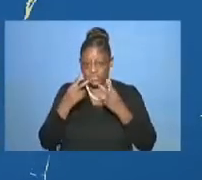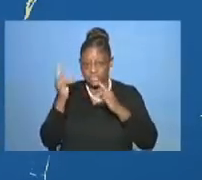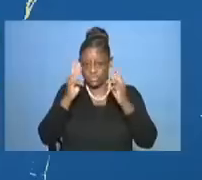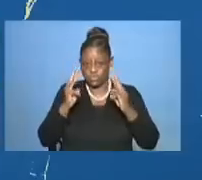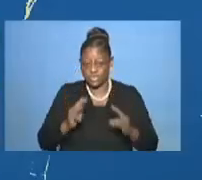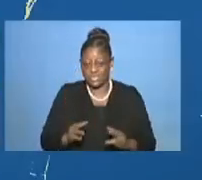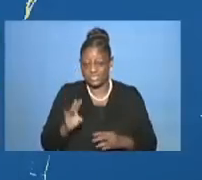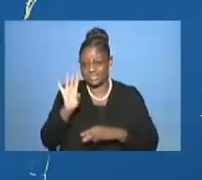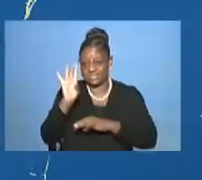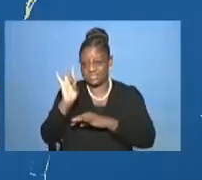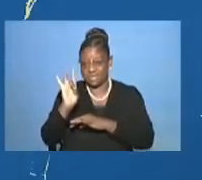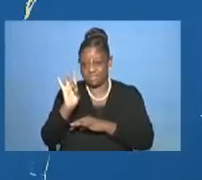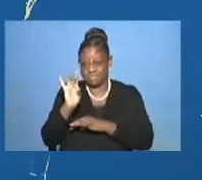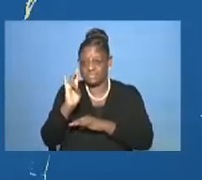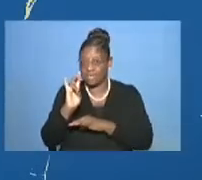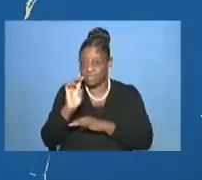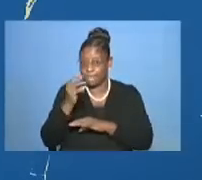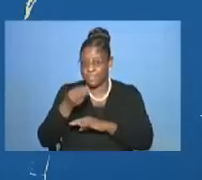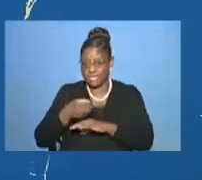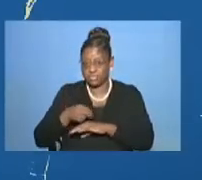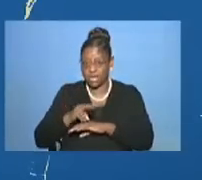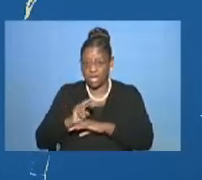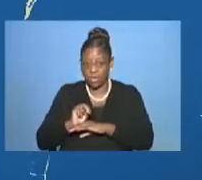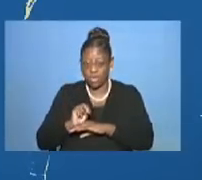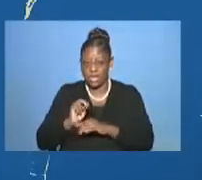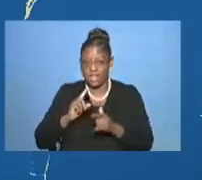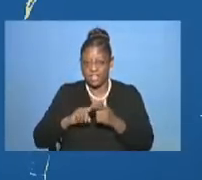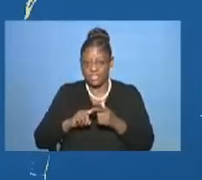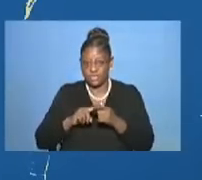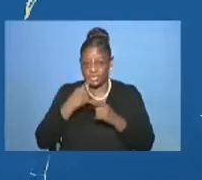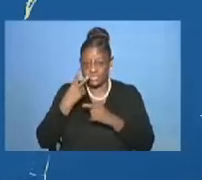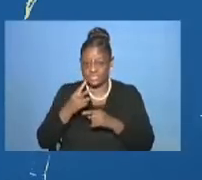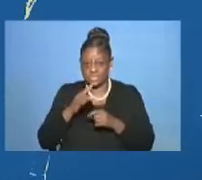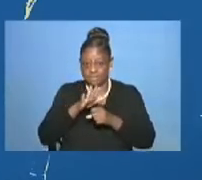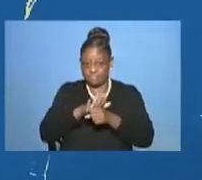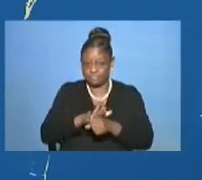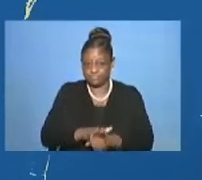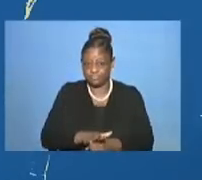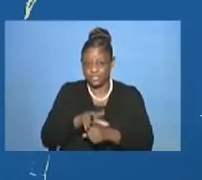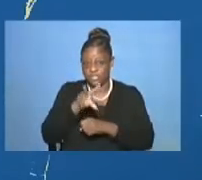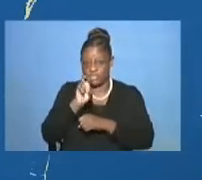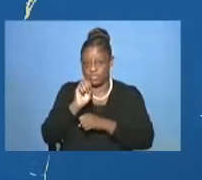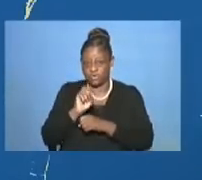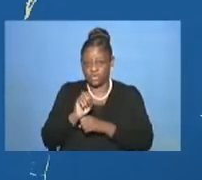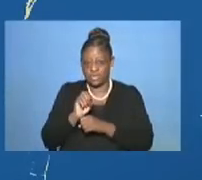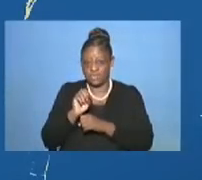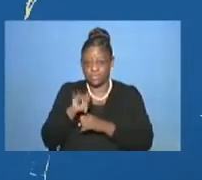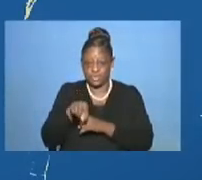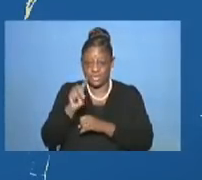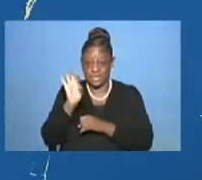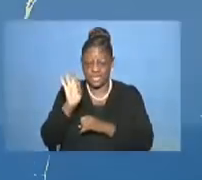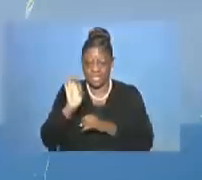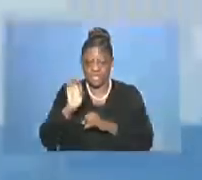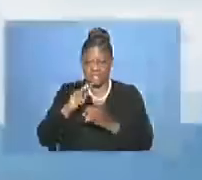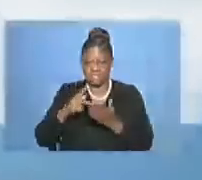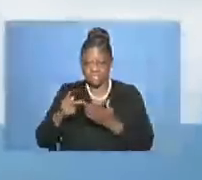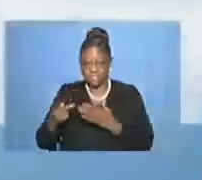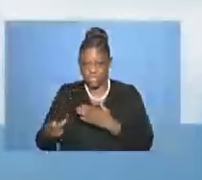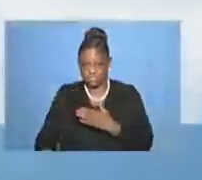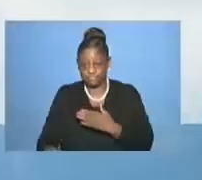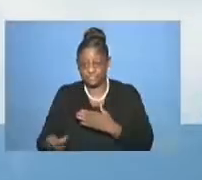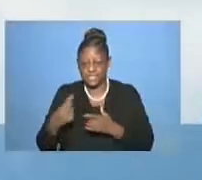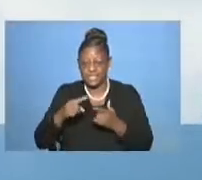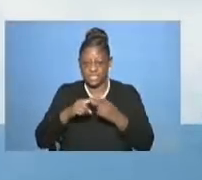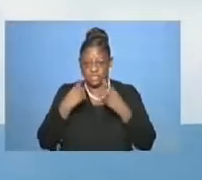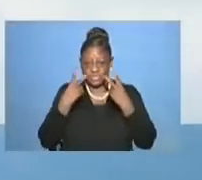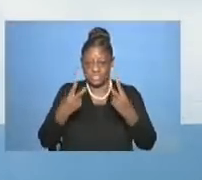7 miles per hour. The barometric pressure 1,019.0 millibars. That's 30.09 inches, and the pressure is falling. Temperatures around the